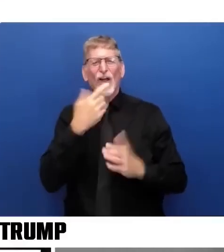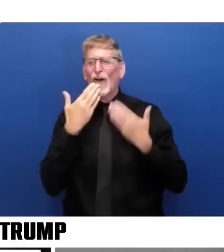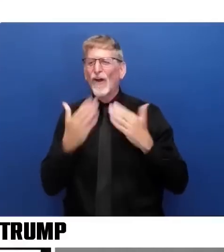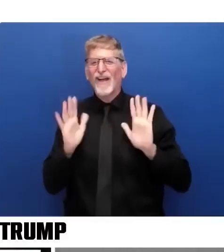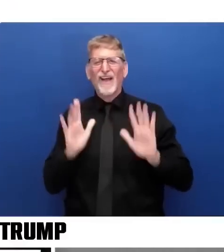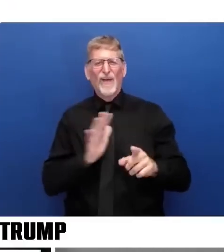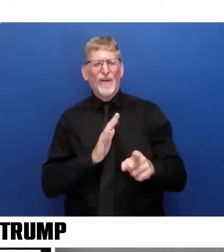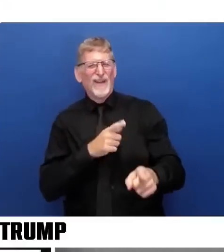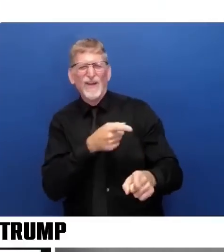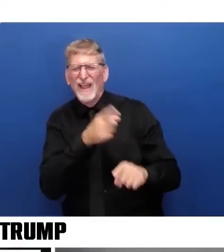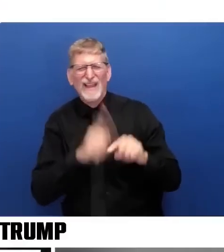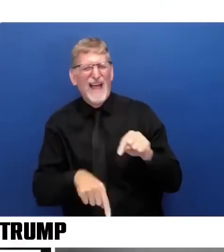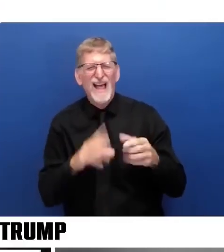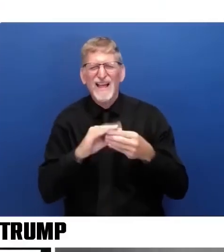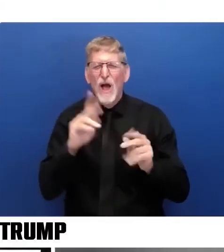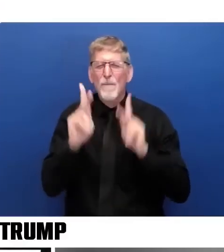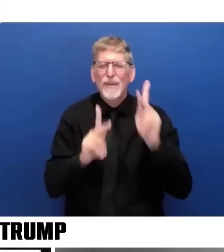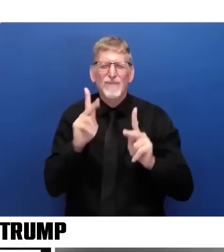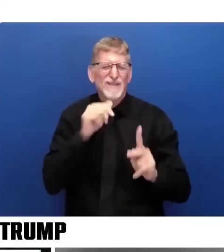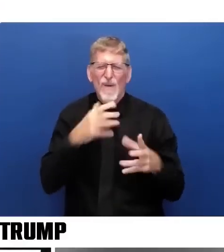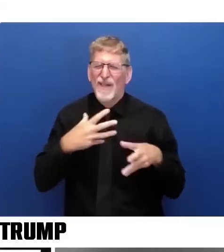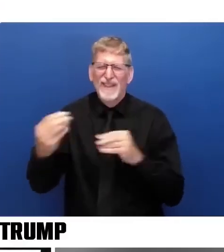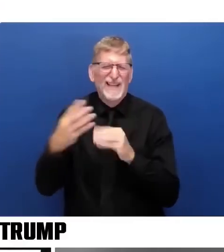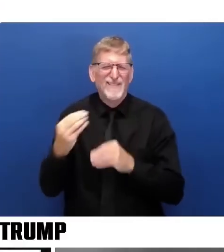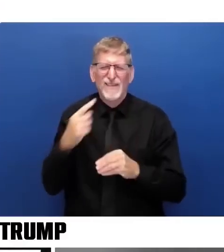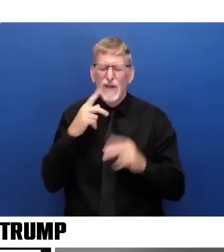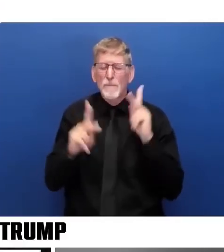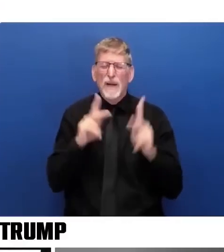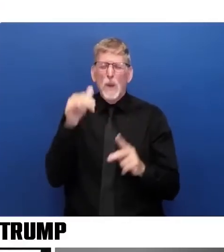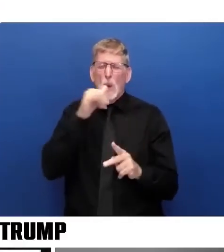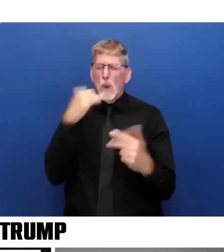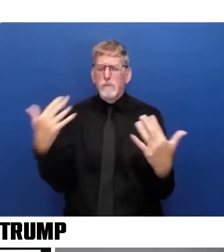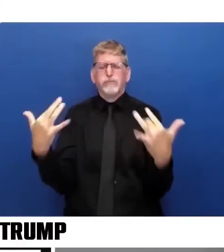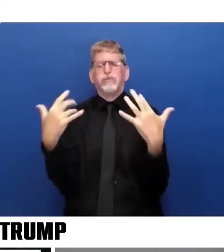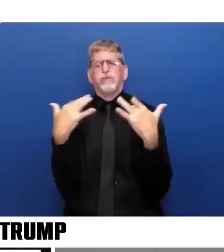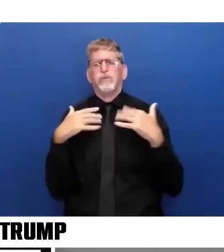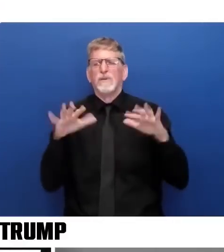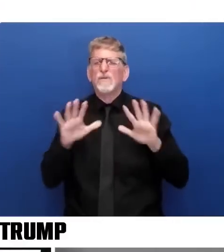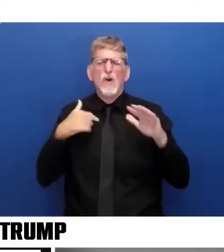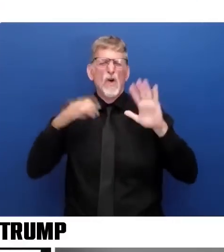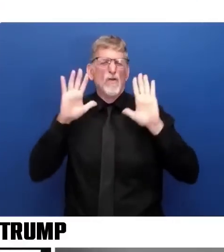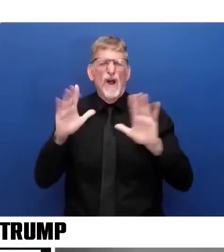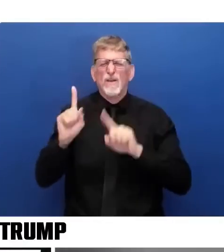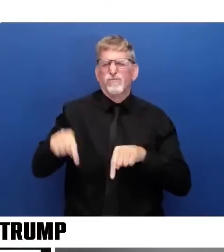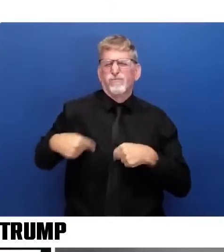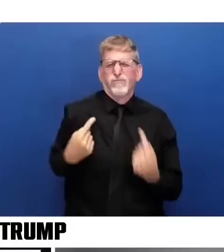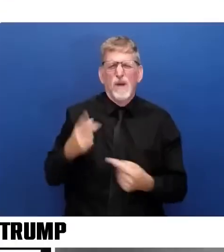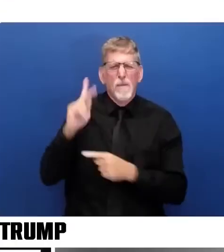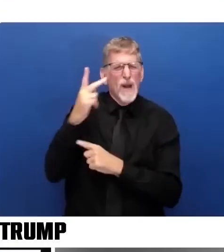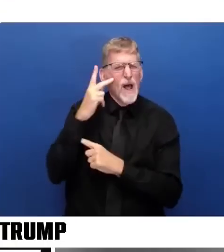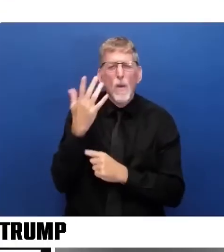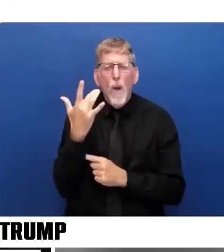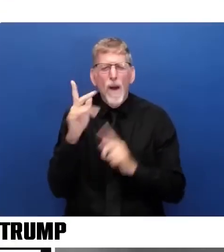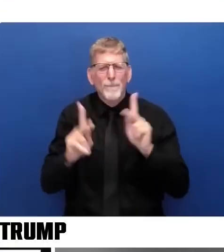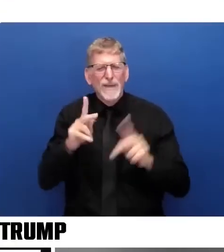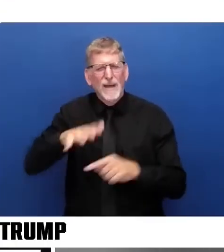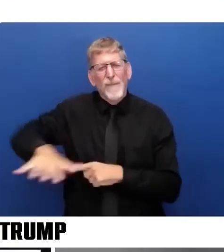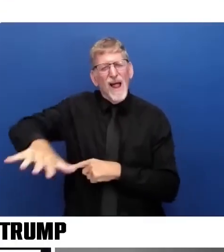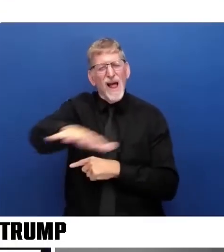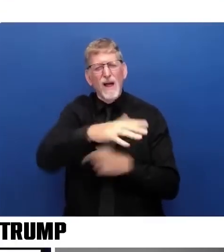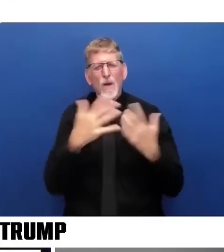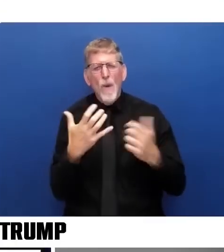my rallies. We have the biggest rallies, the most incredible rallies in the history of politics. That's because people want to take their country back.